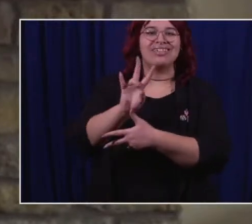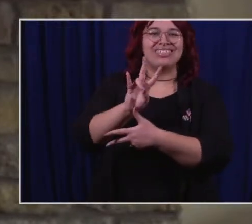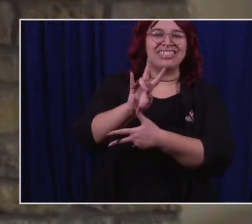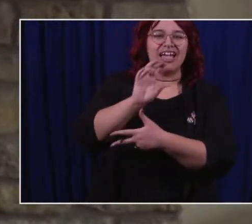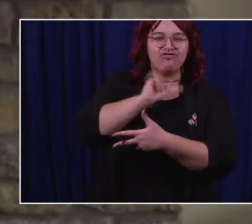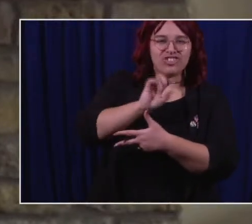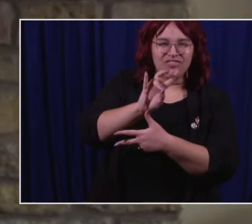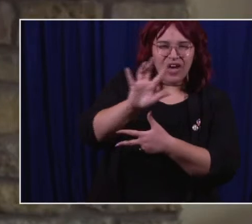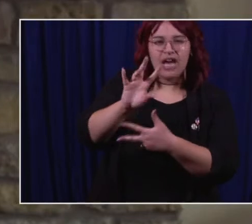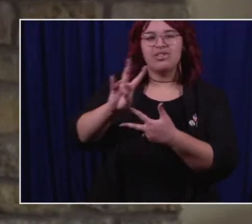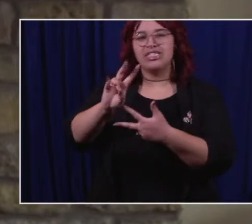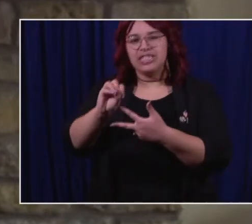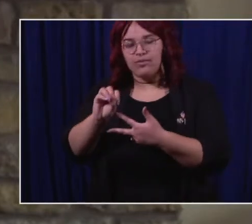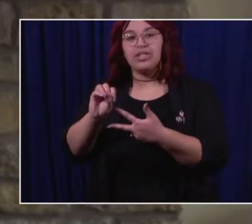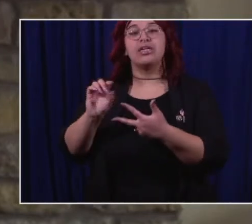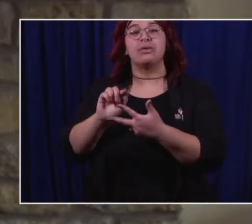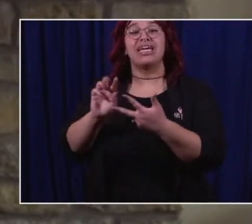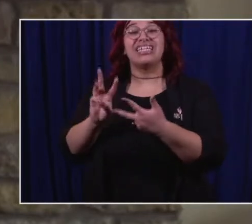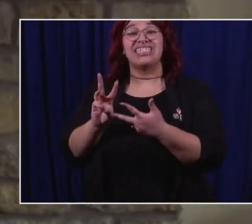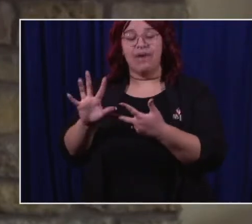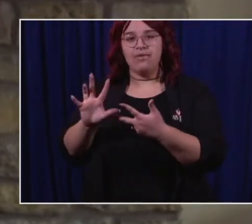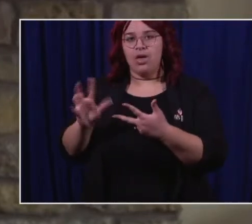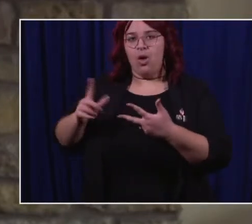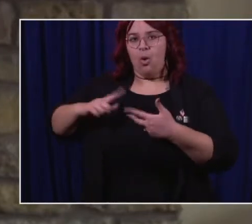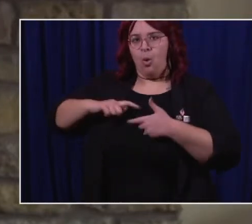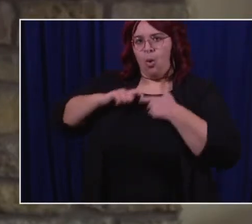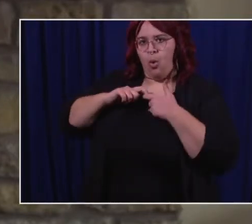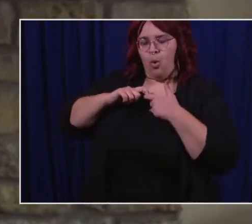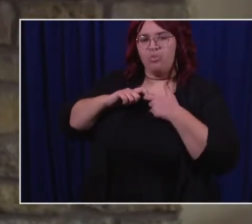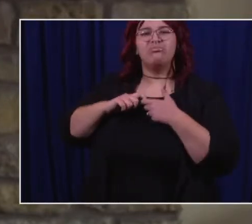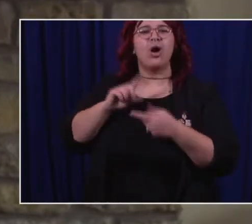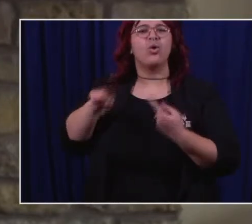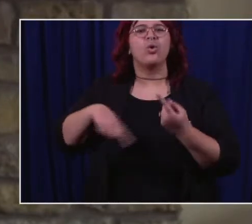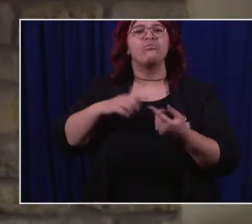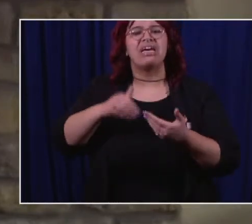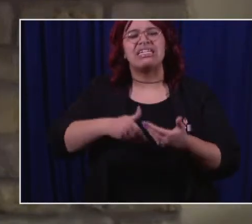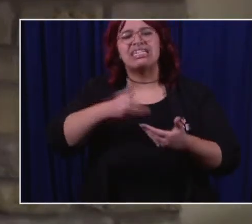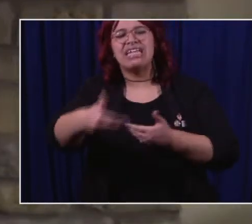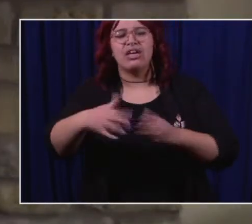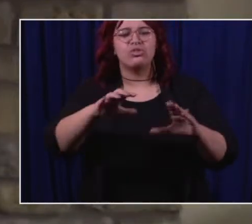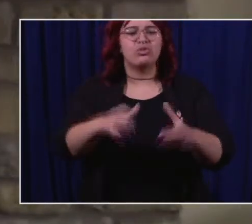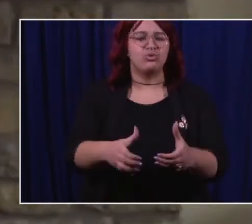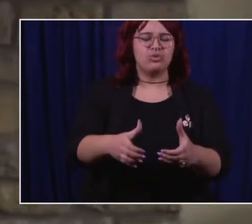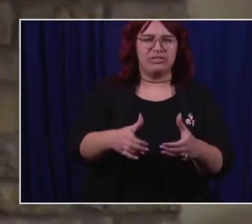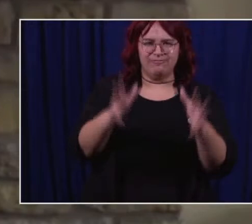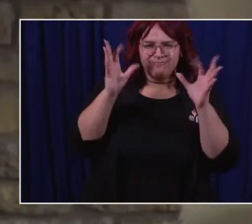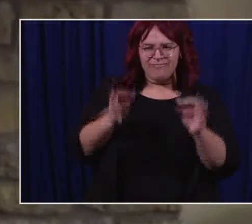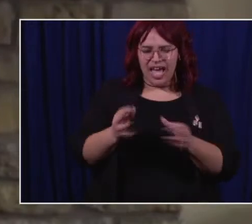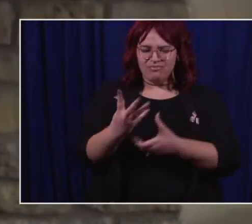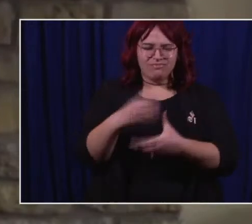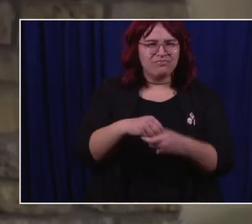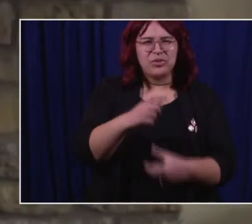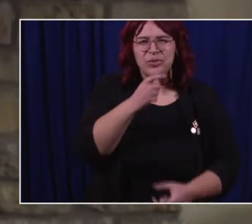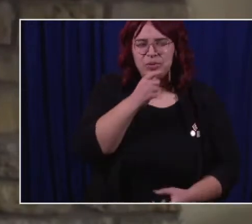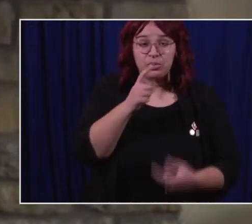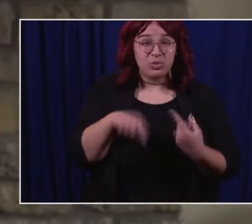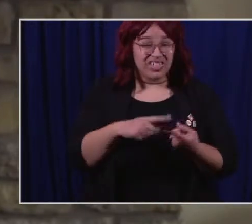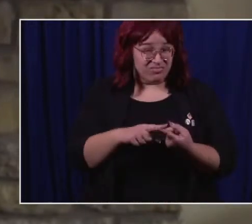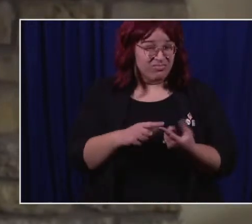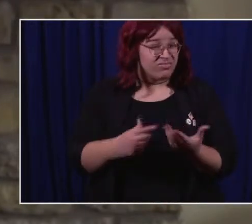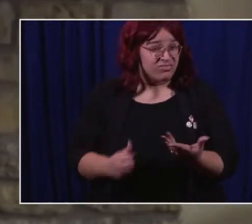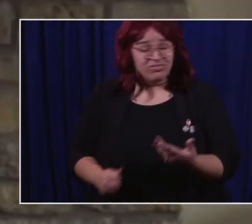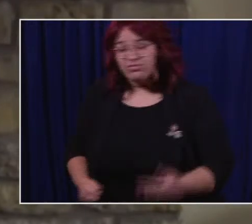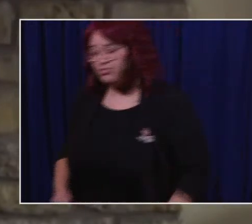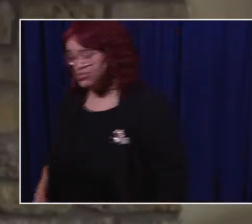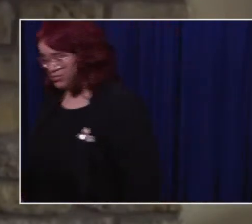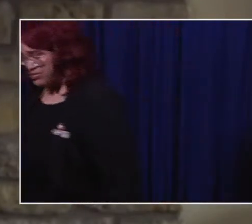that could be coming up in this vaccine pool? Well, people who do embalming, I think,